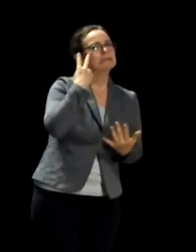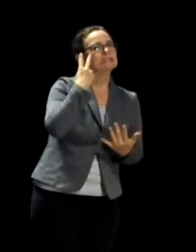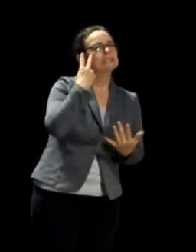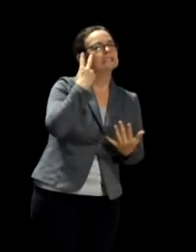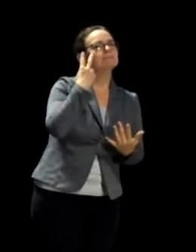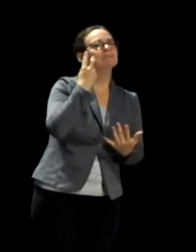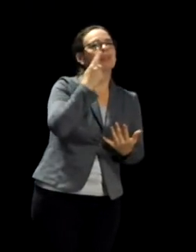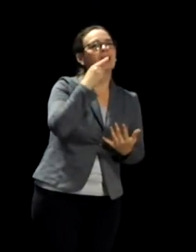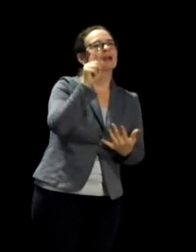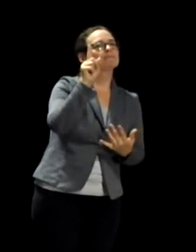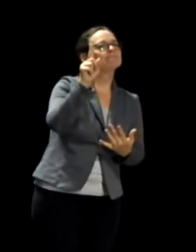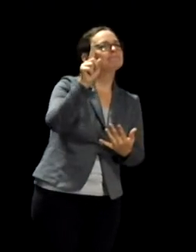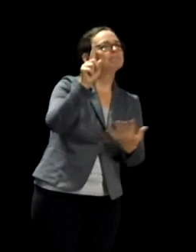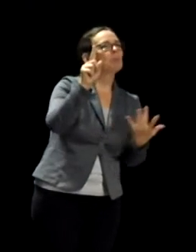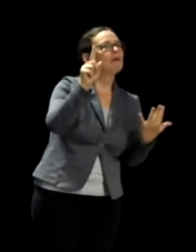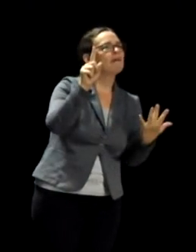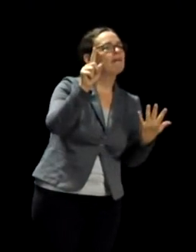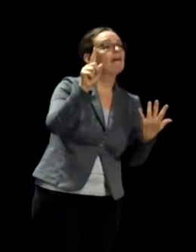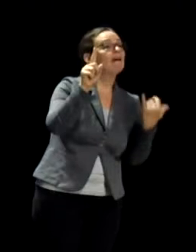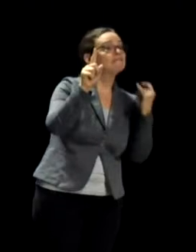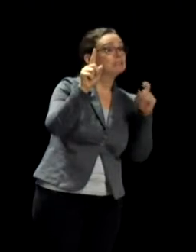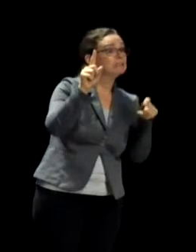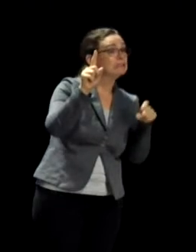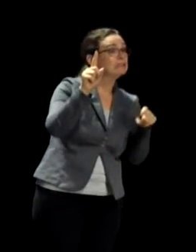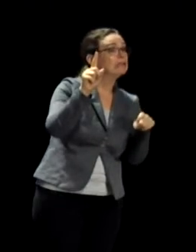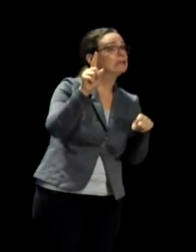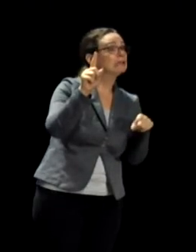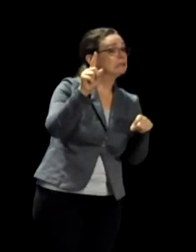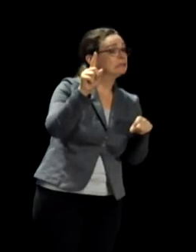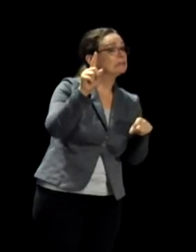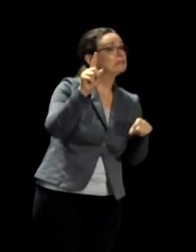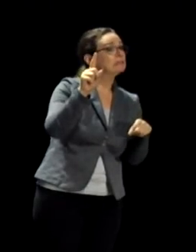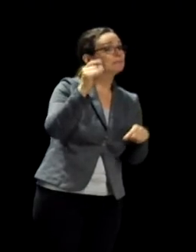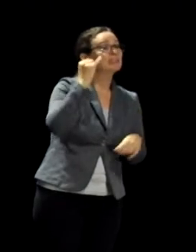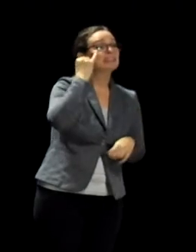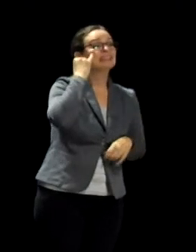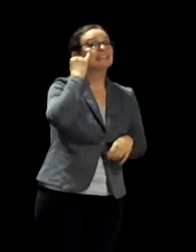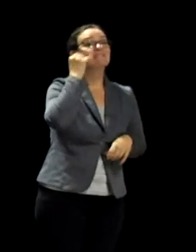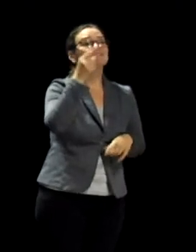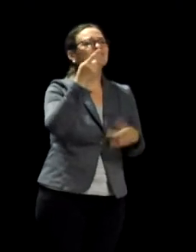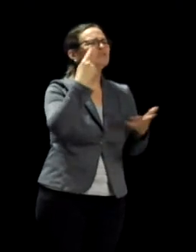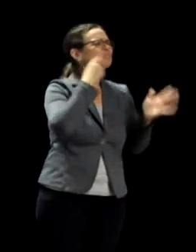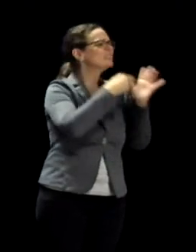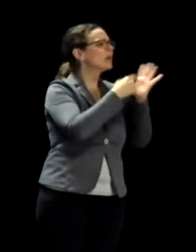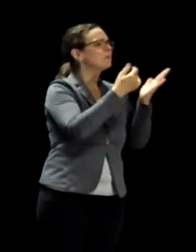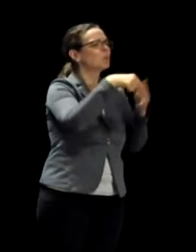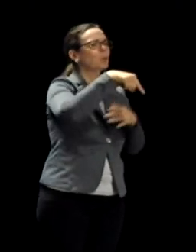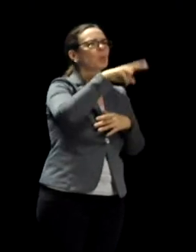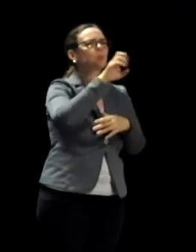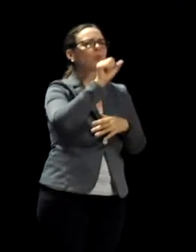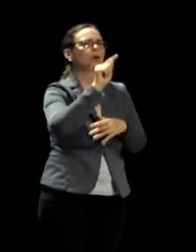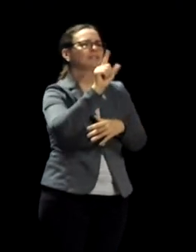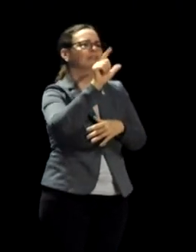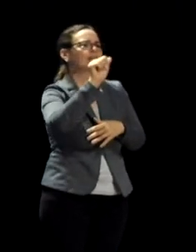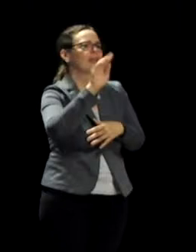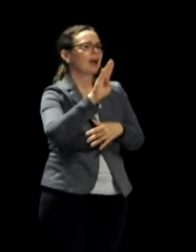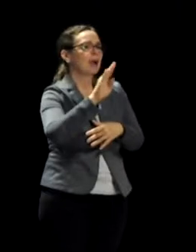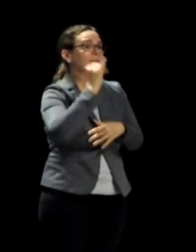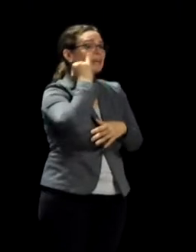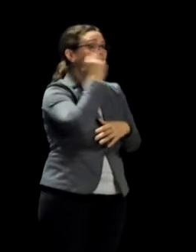is expanding their national capacity this month to address this. So I'm pretty confident their turn